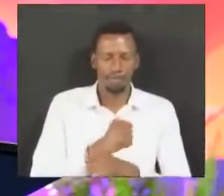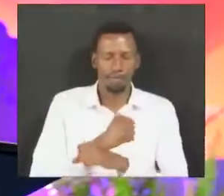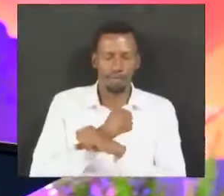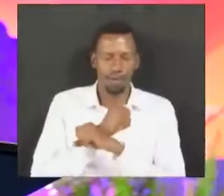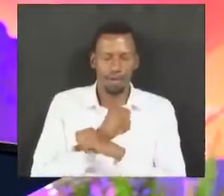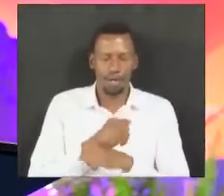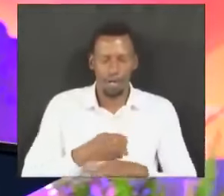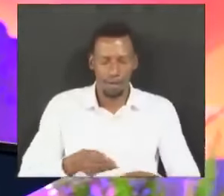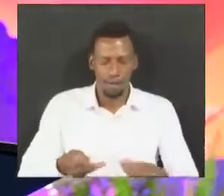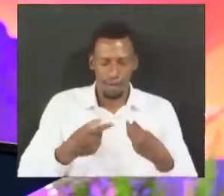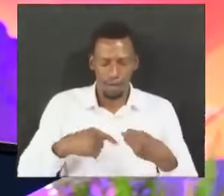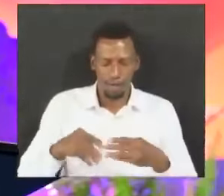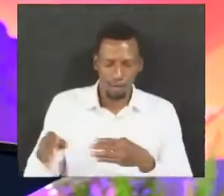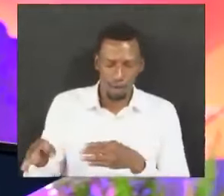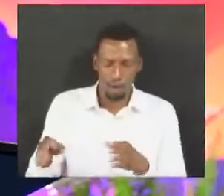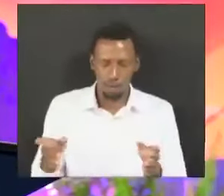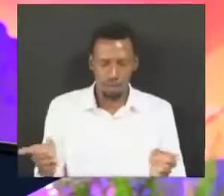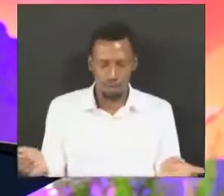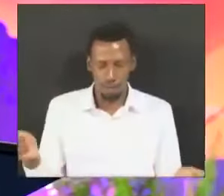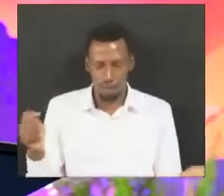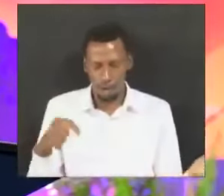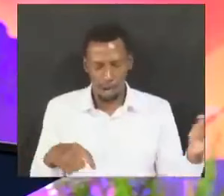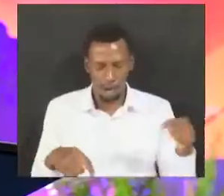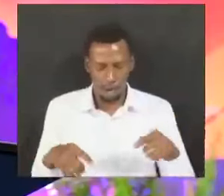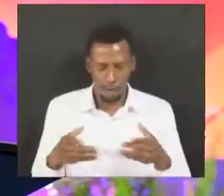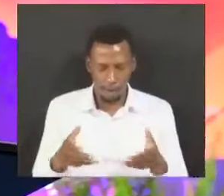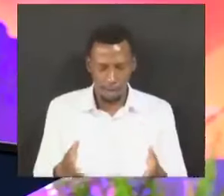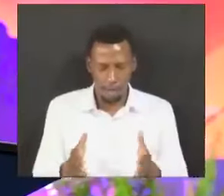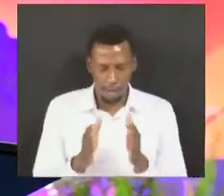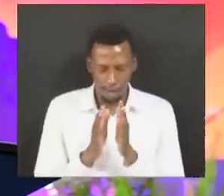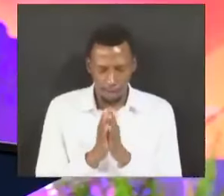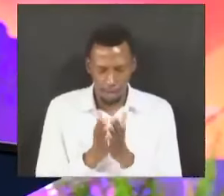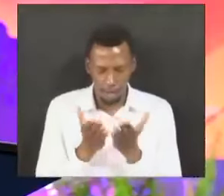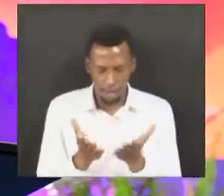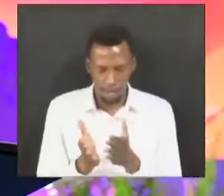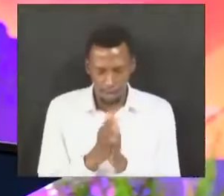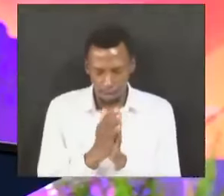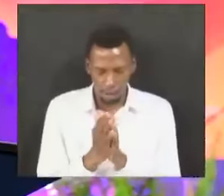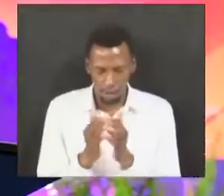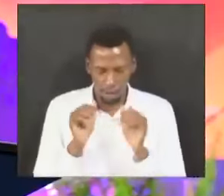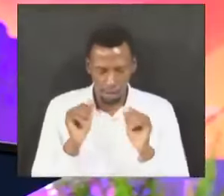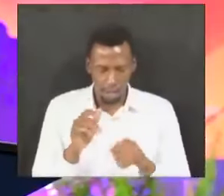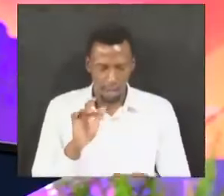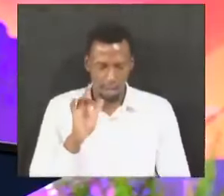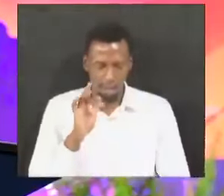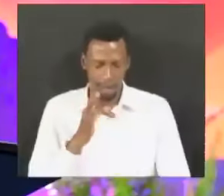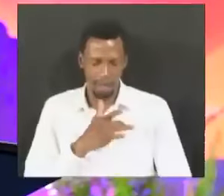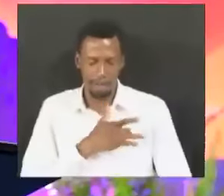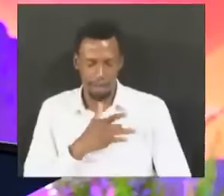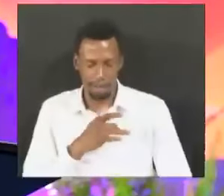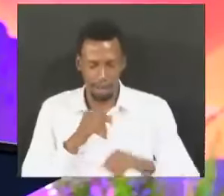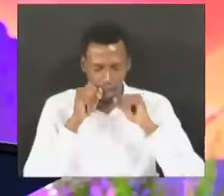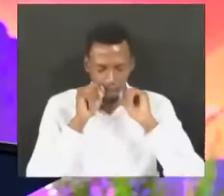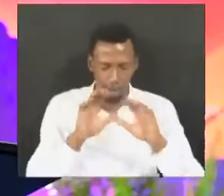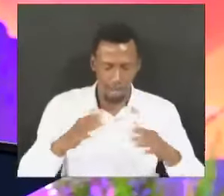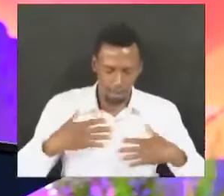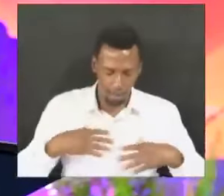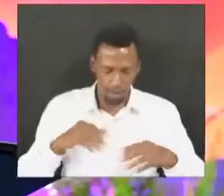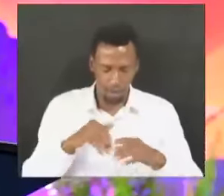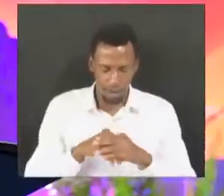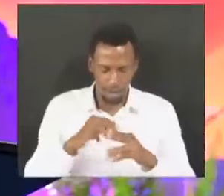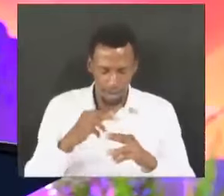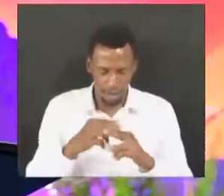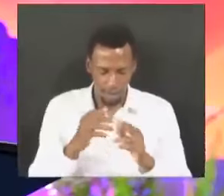to be here. I pray that this story may touch and bless people. In Jesus' name we pray.